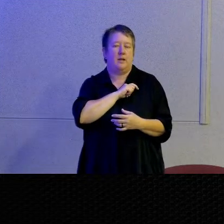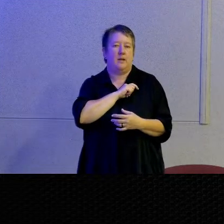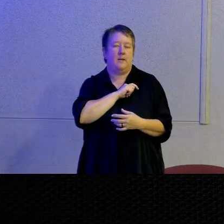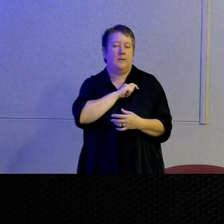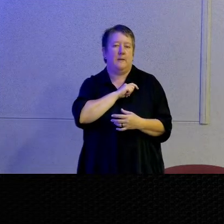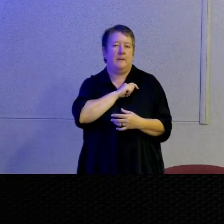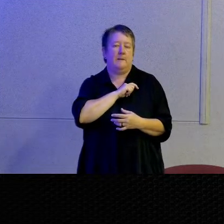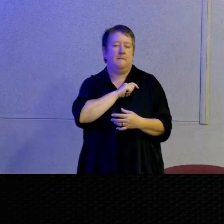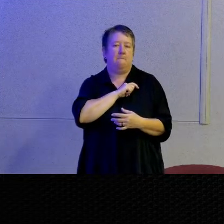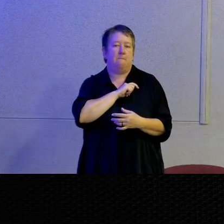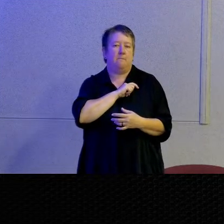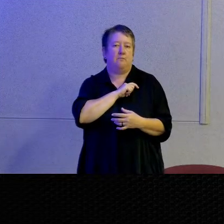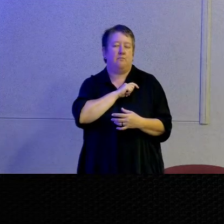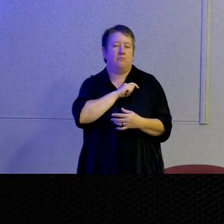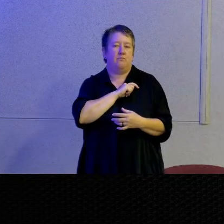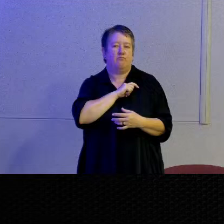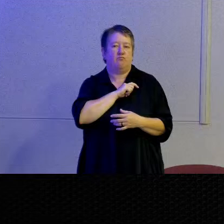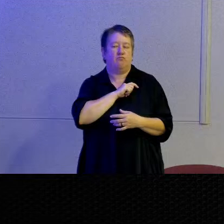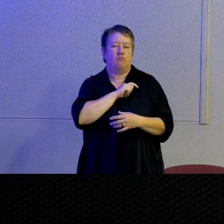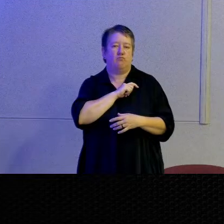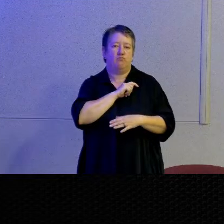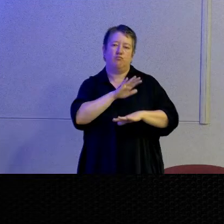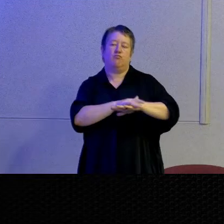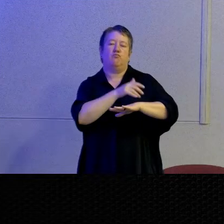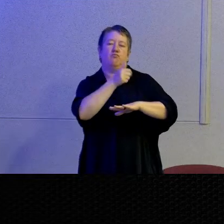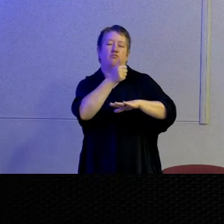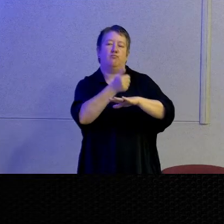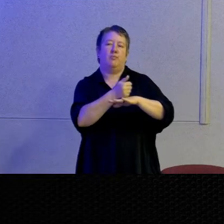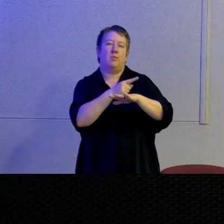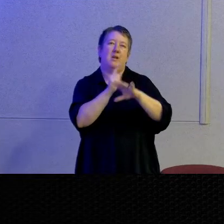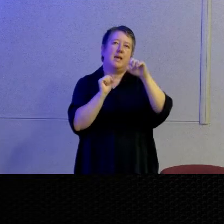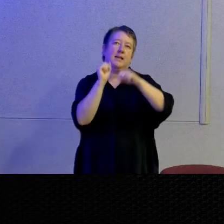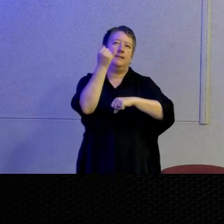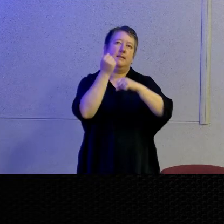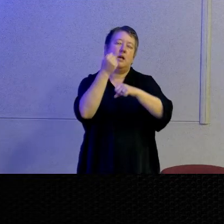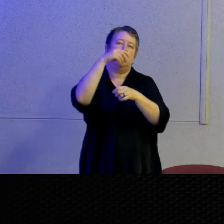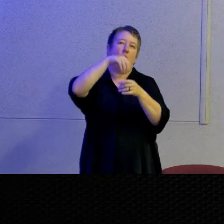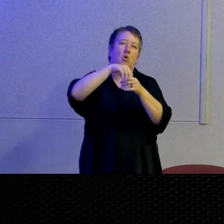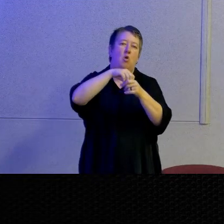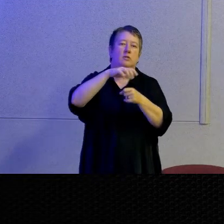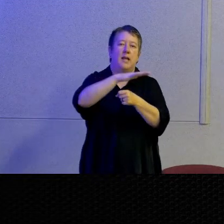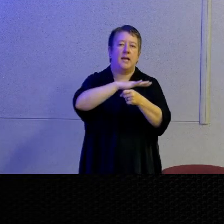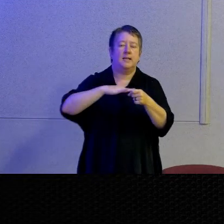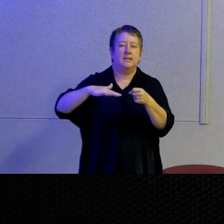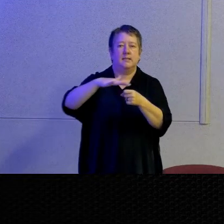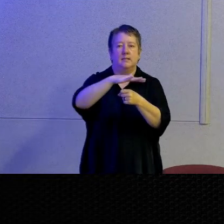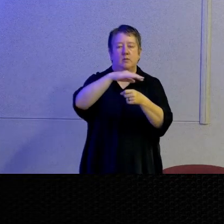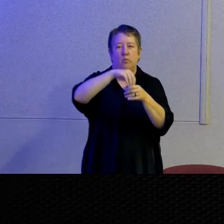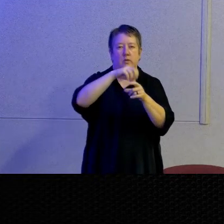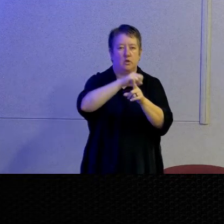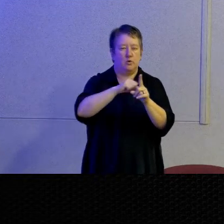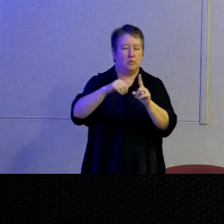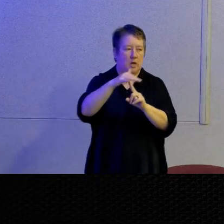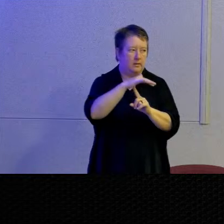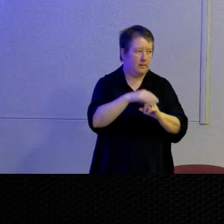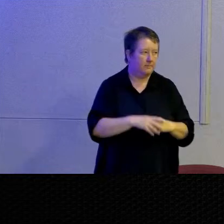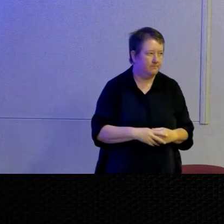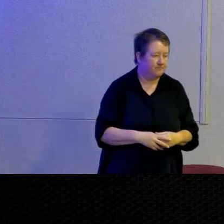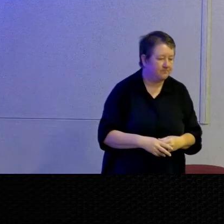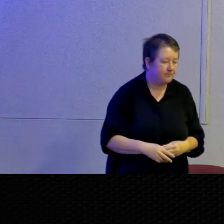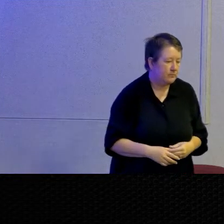taking its place in a kind of industrial context within society.